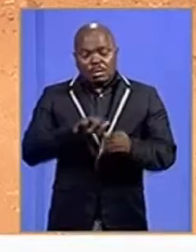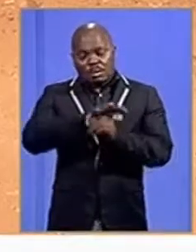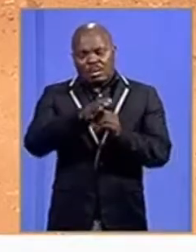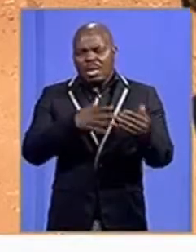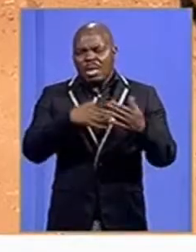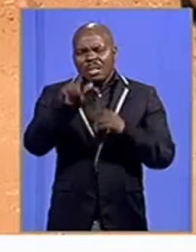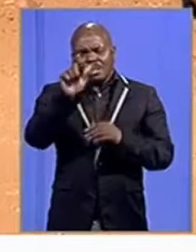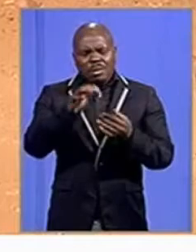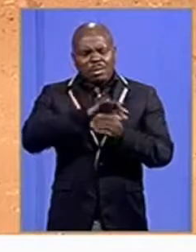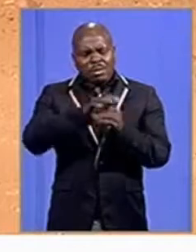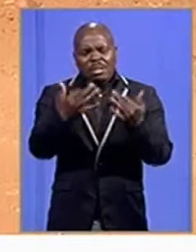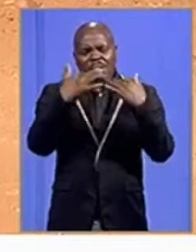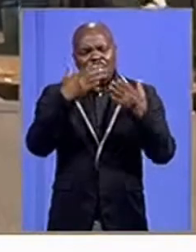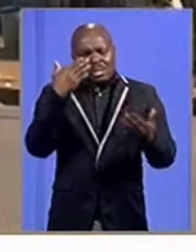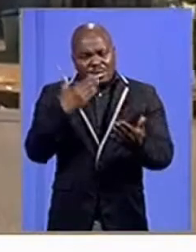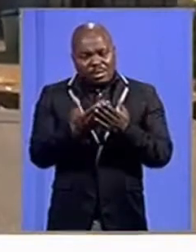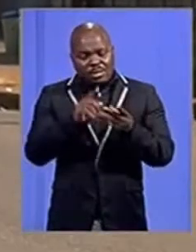and those people is dying of it.